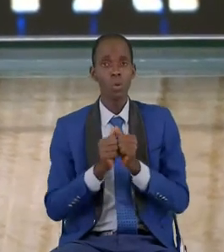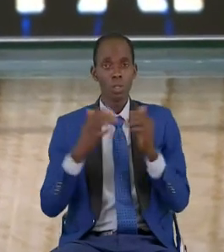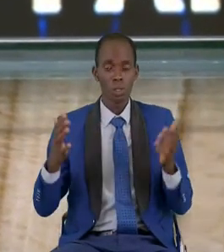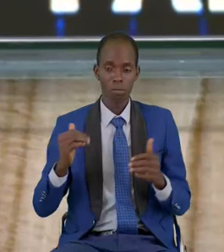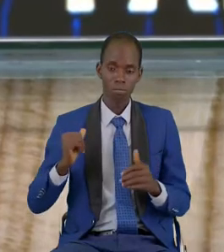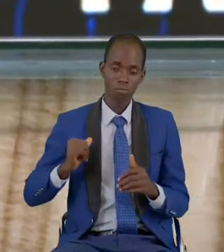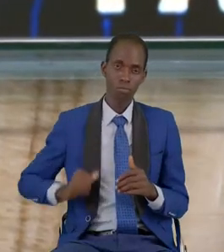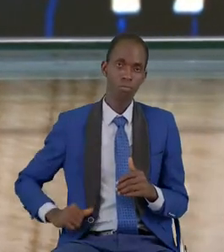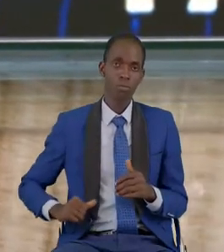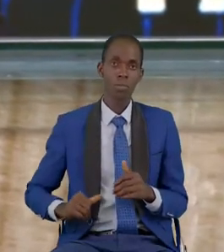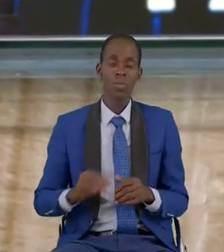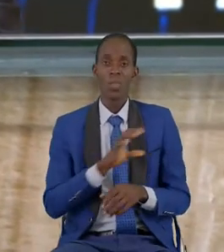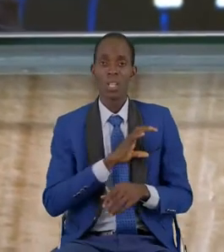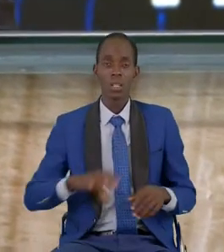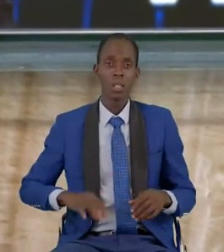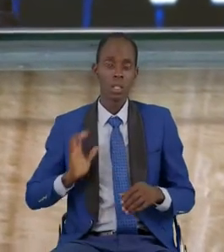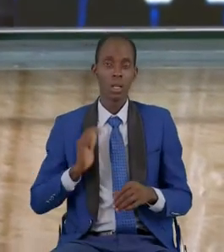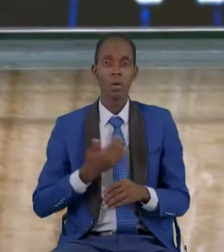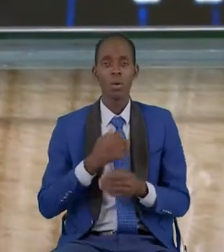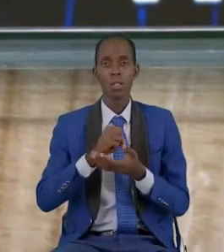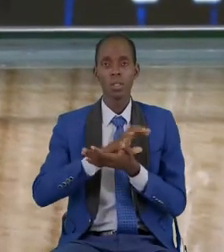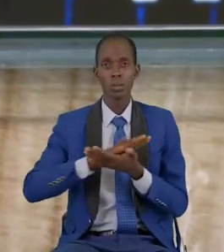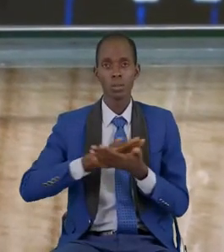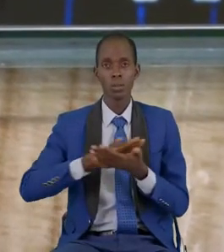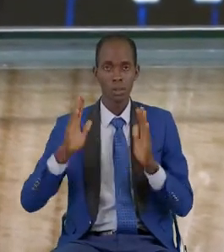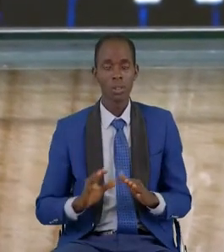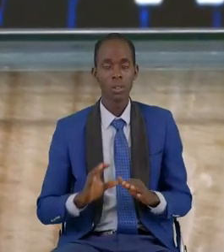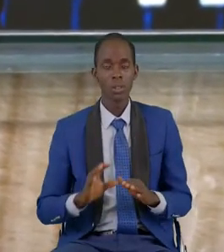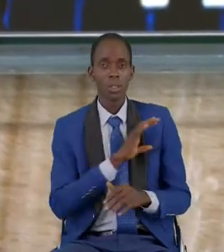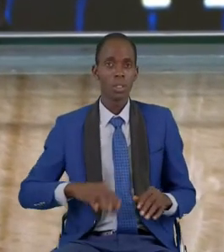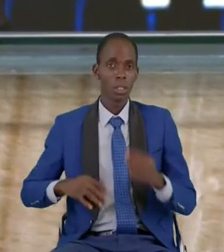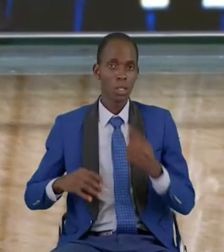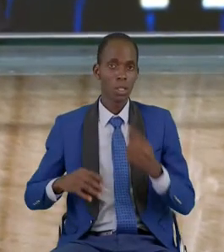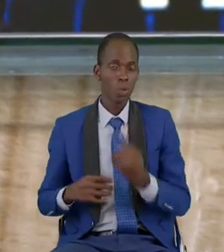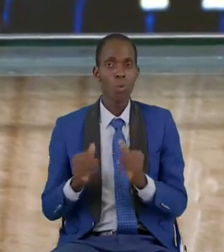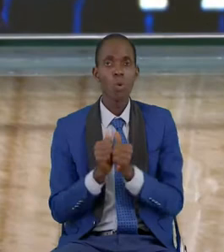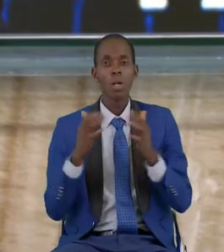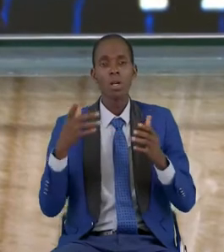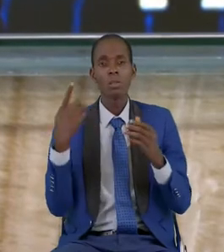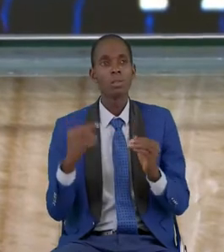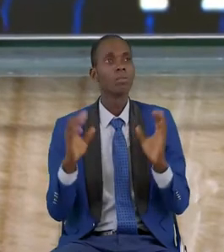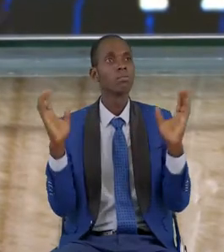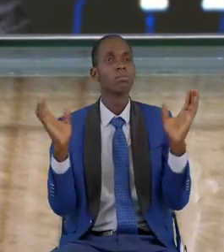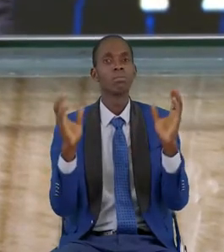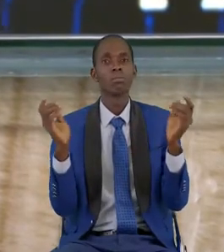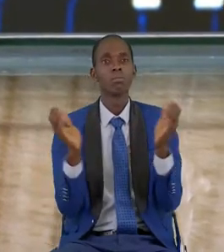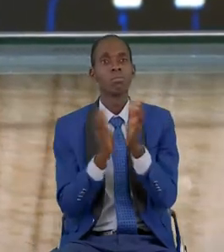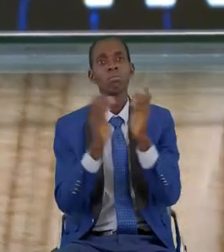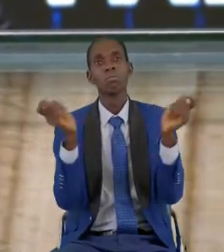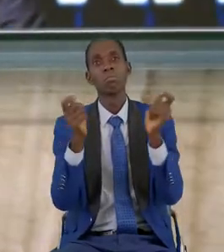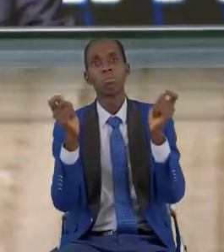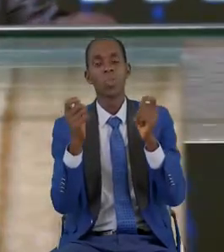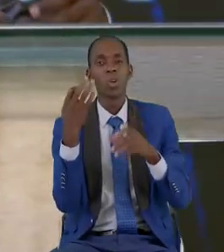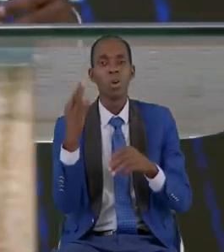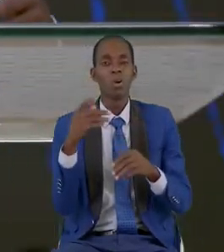as sanctifier, Christ alone without the ceremony of the Old Testament,